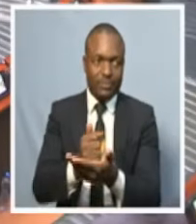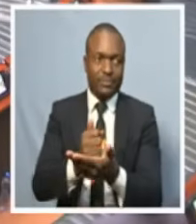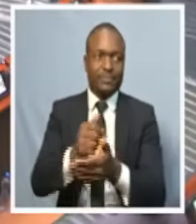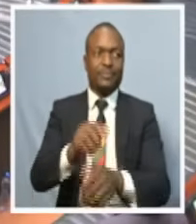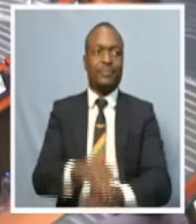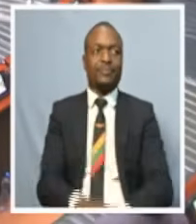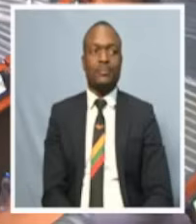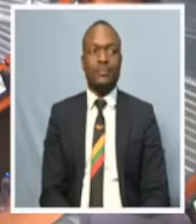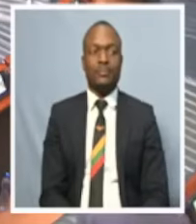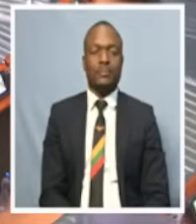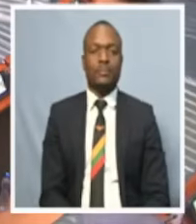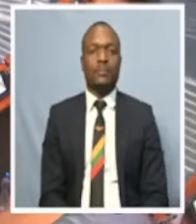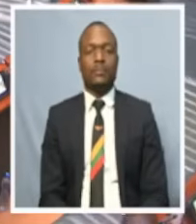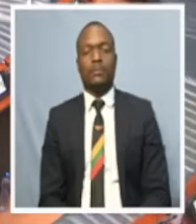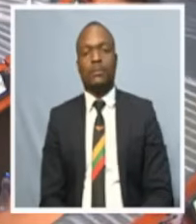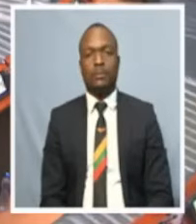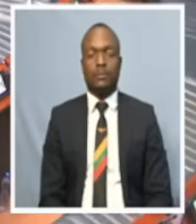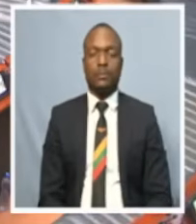Amen.